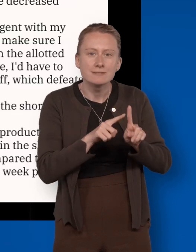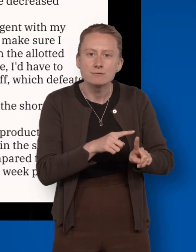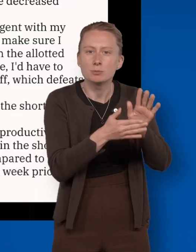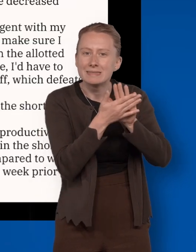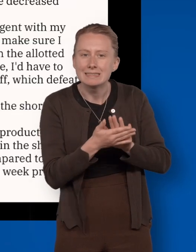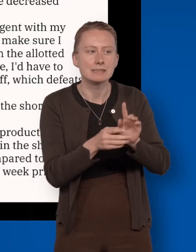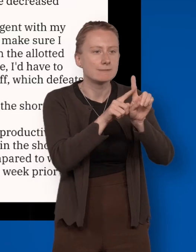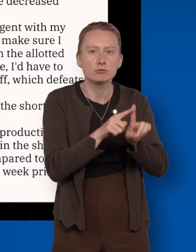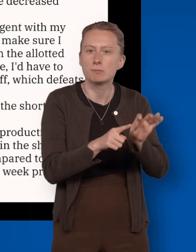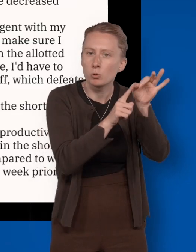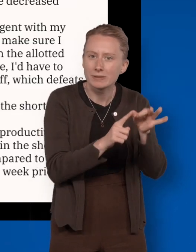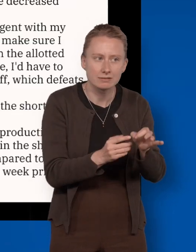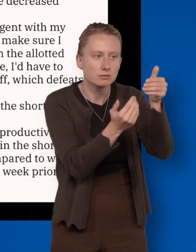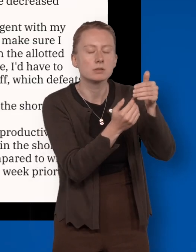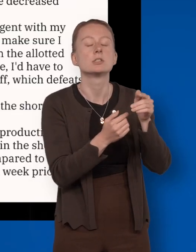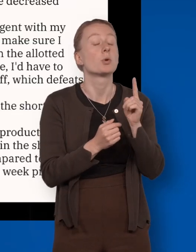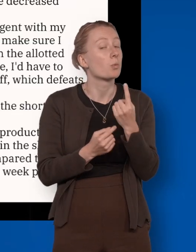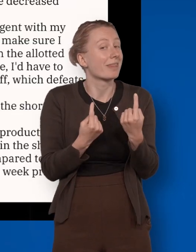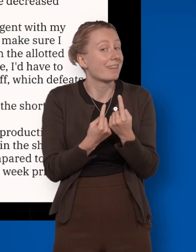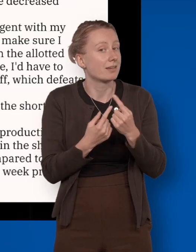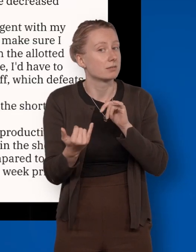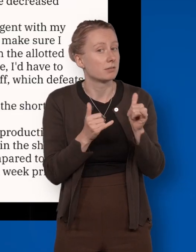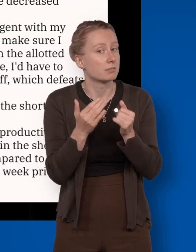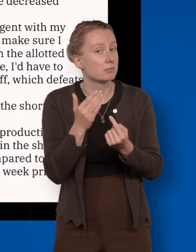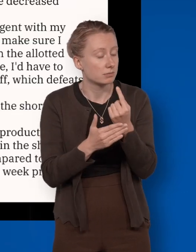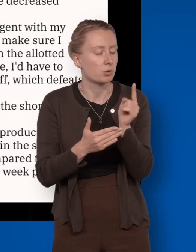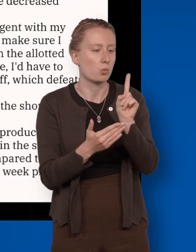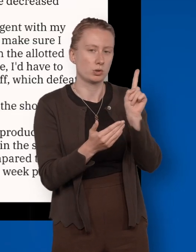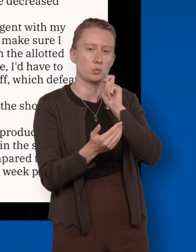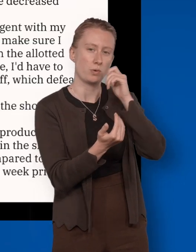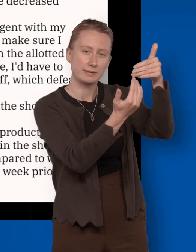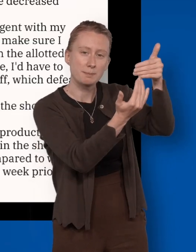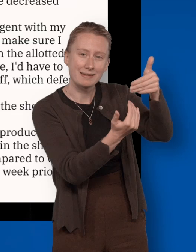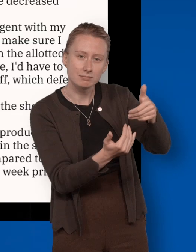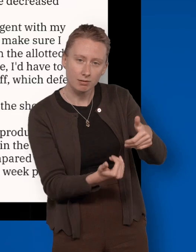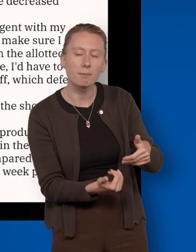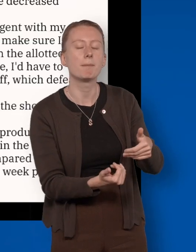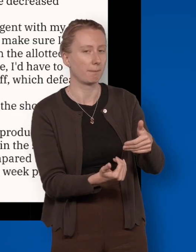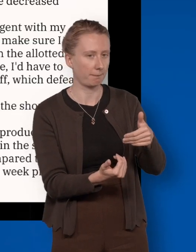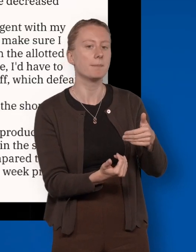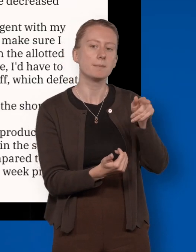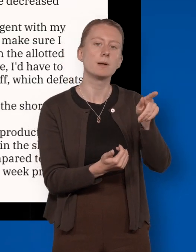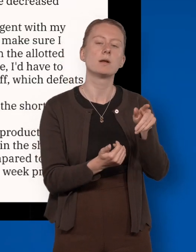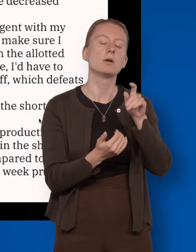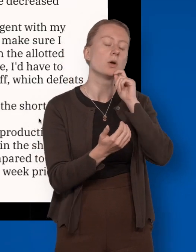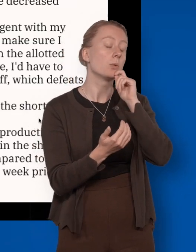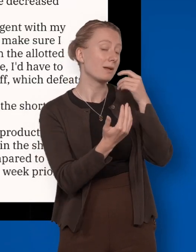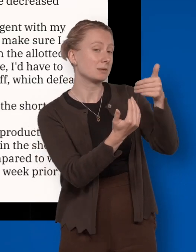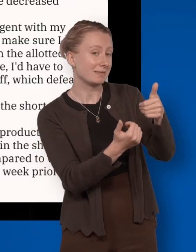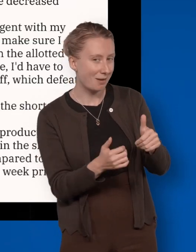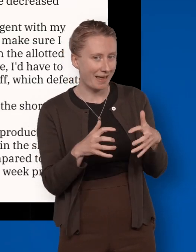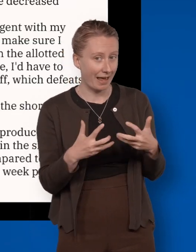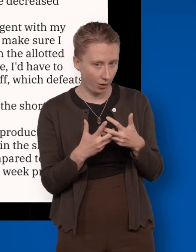one thing we do sometimes is we then split this up into several smaller ones, and we split up in such a way that sort of each bullet point